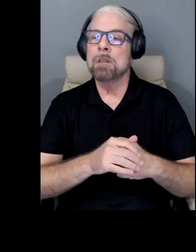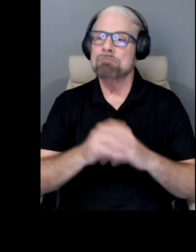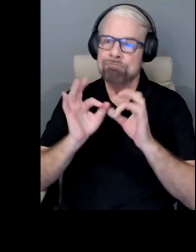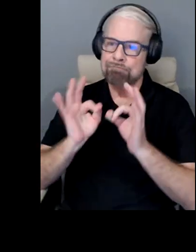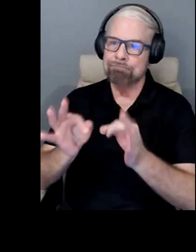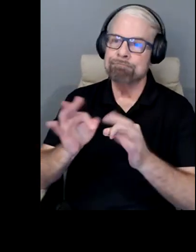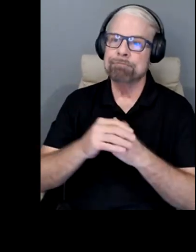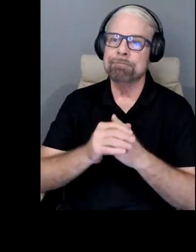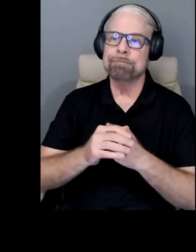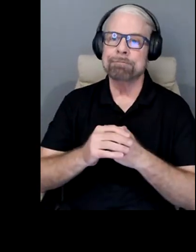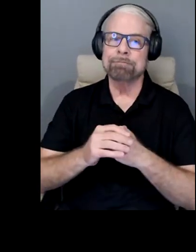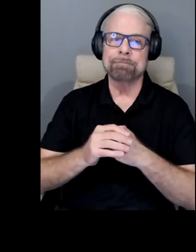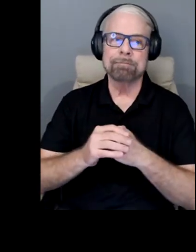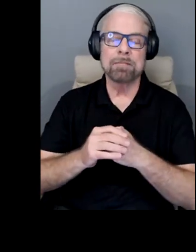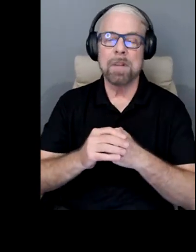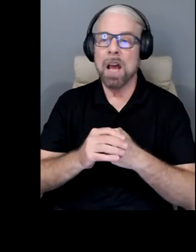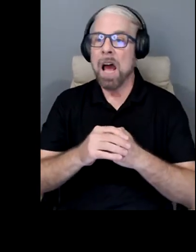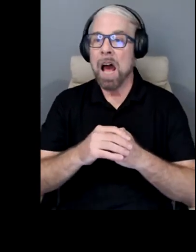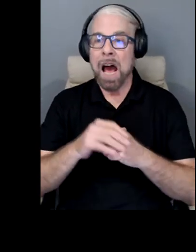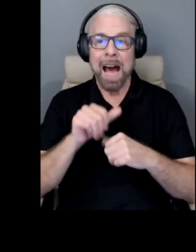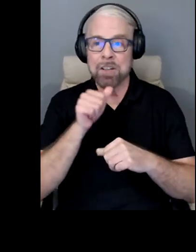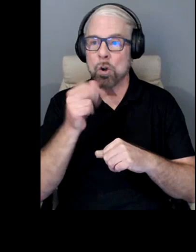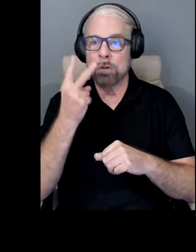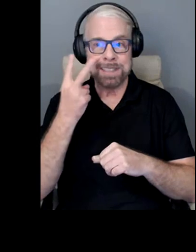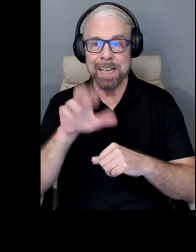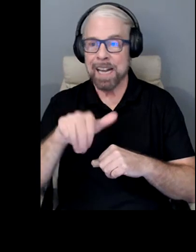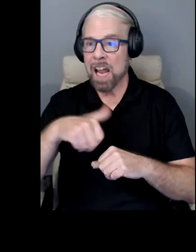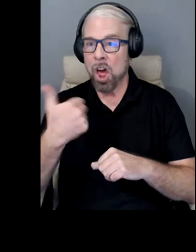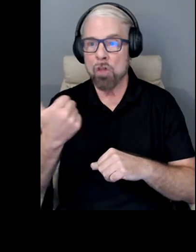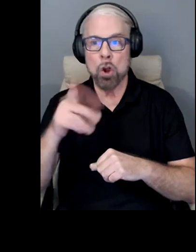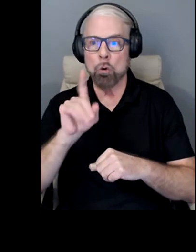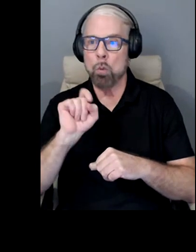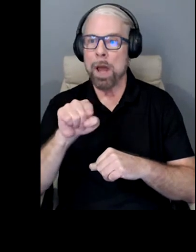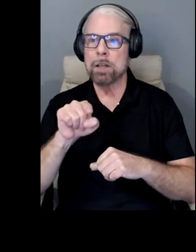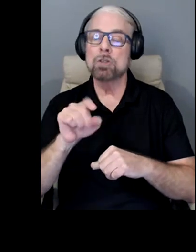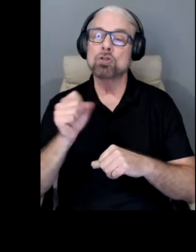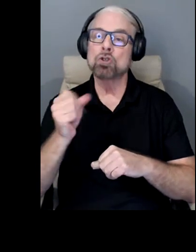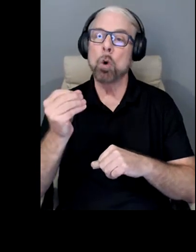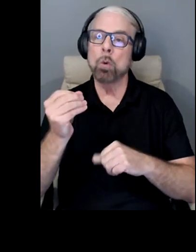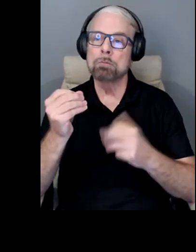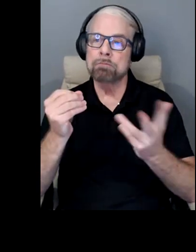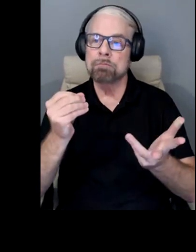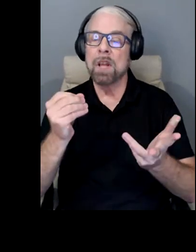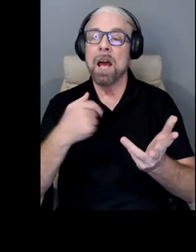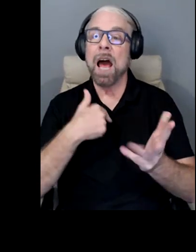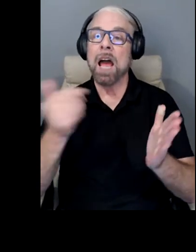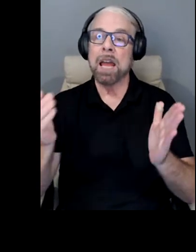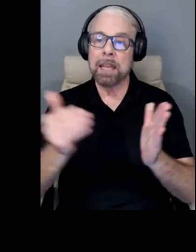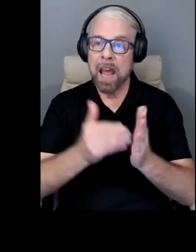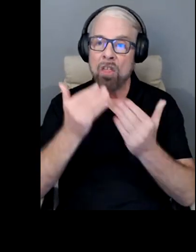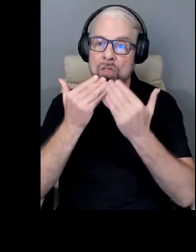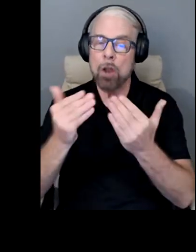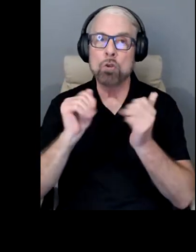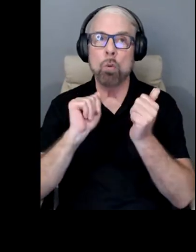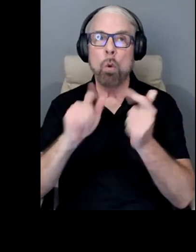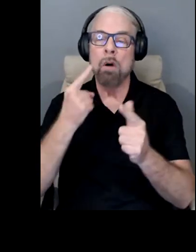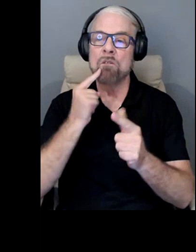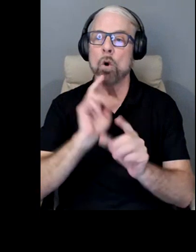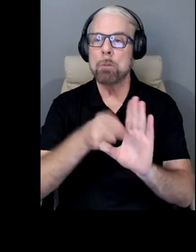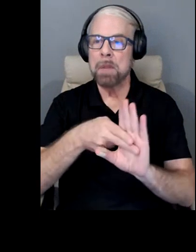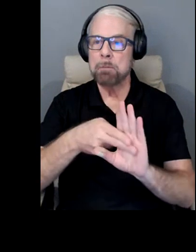Absolutely. And I don't see any other questions. And so with that, I will again thank you all for your